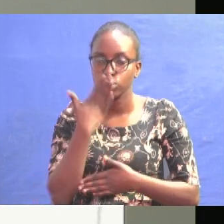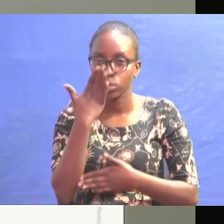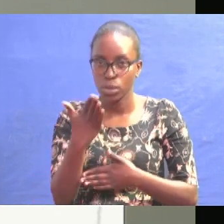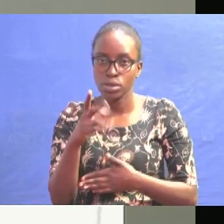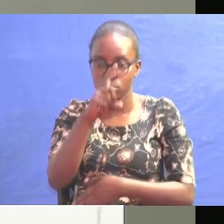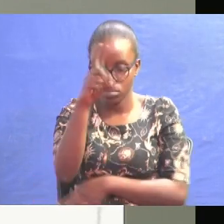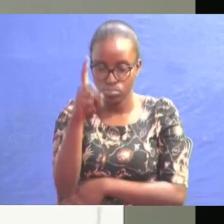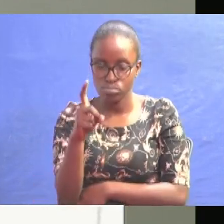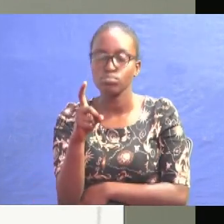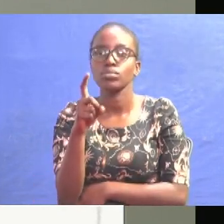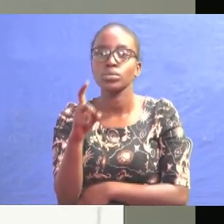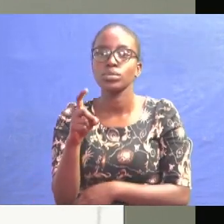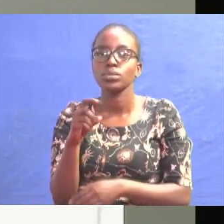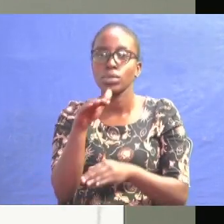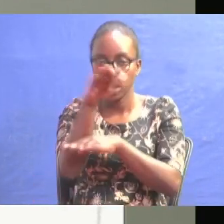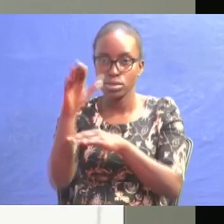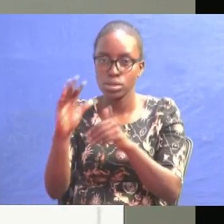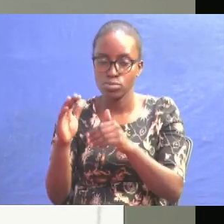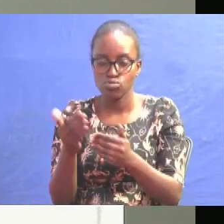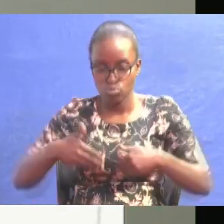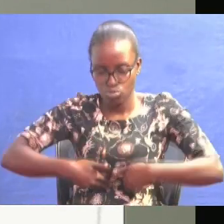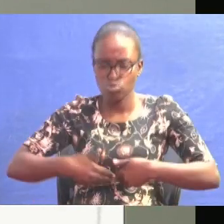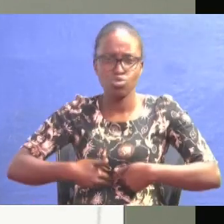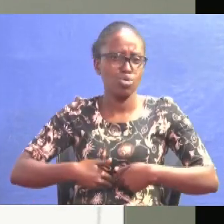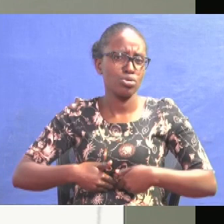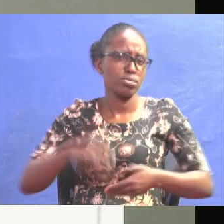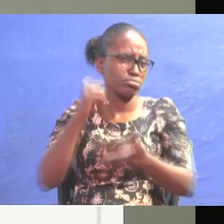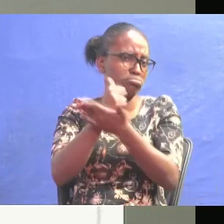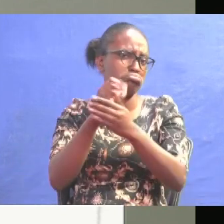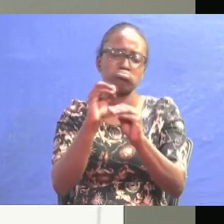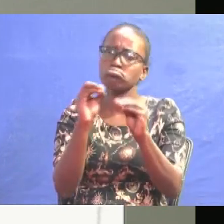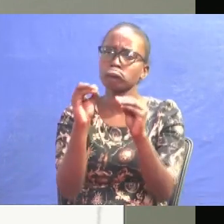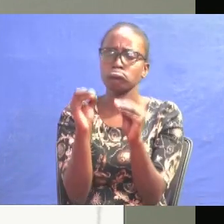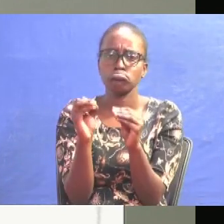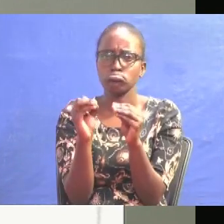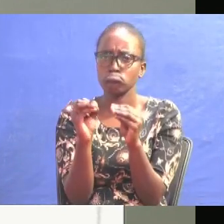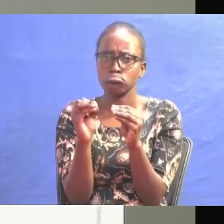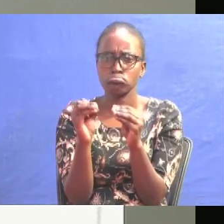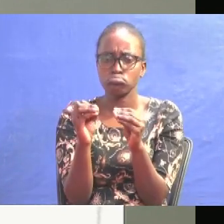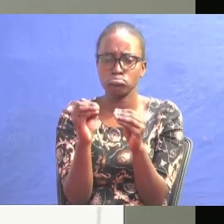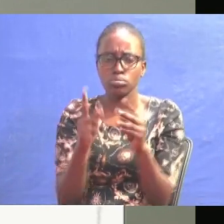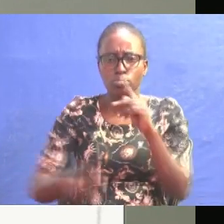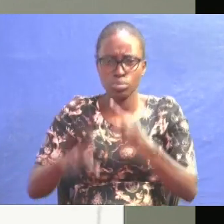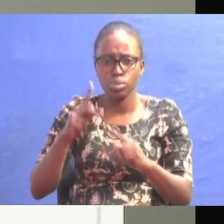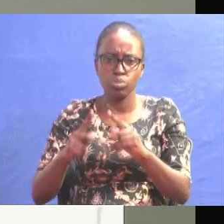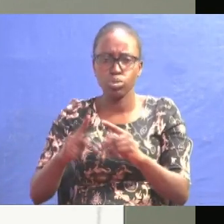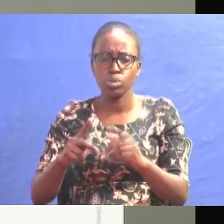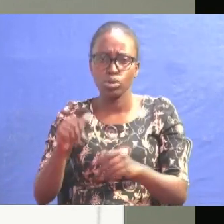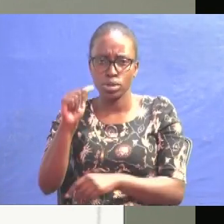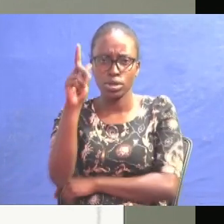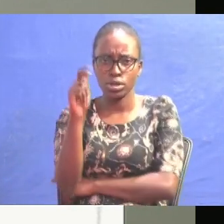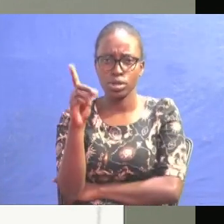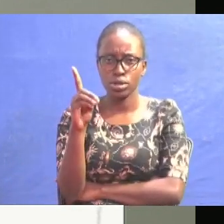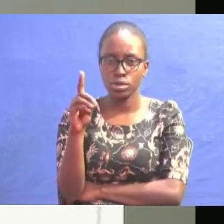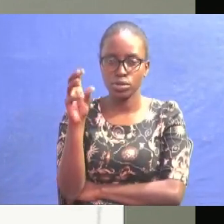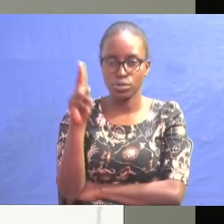now. Young people are not considered. And that is something that people are using as an advantage anytime that we have